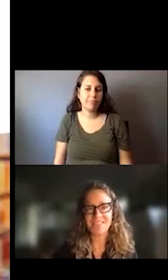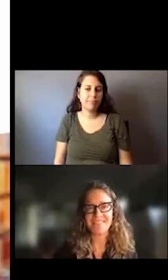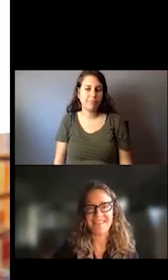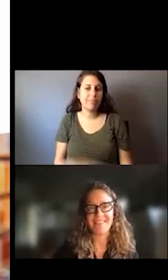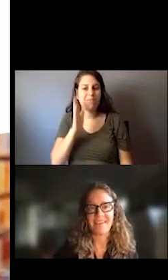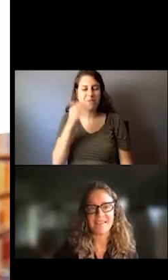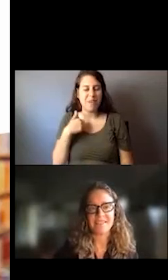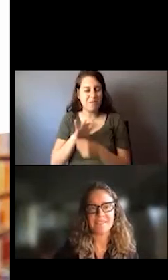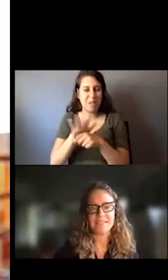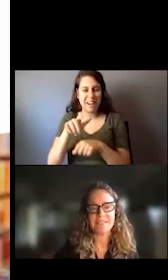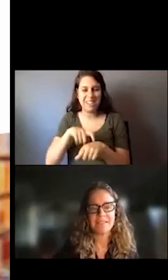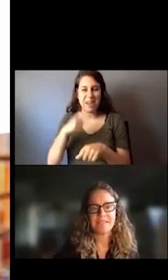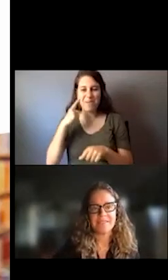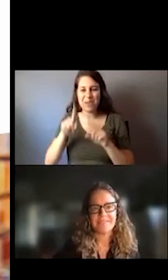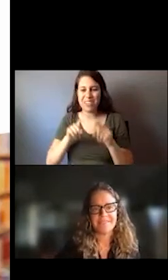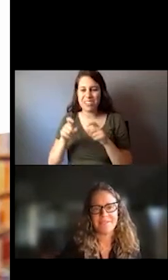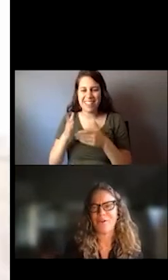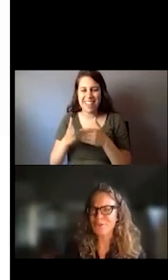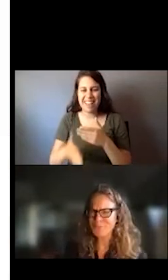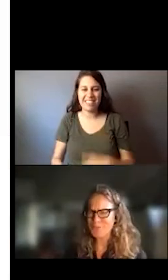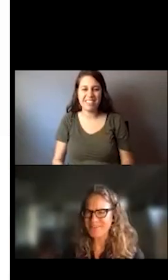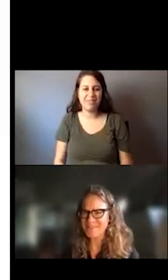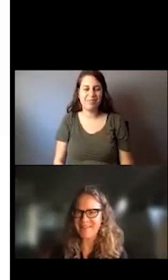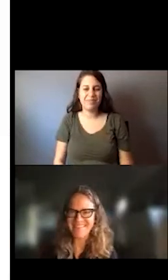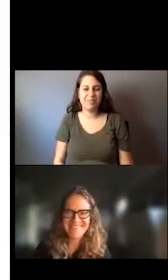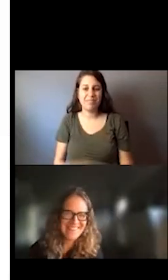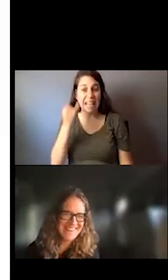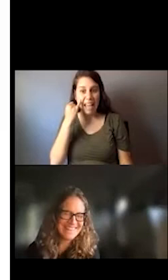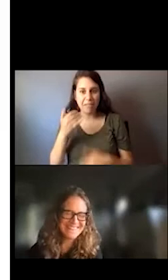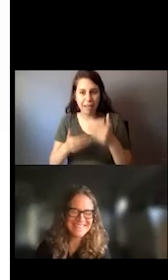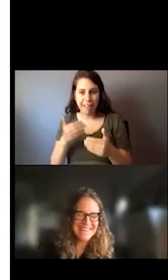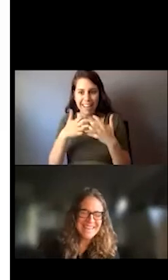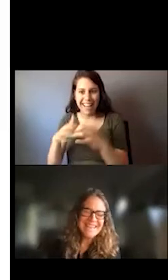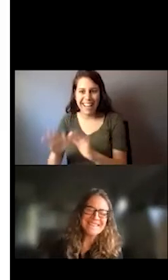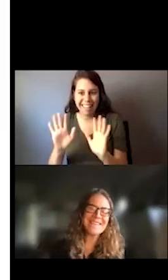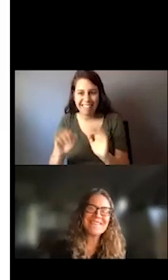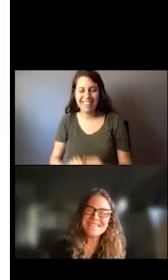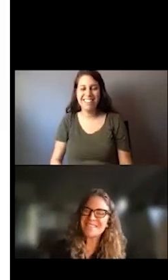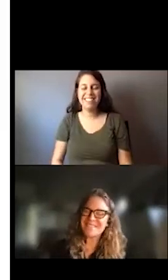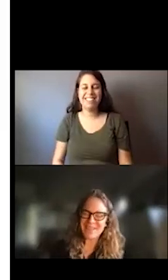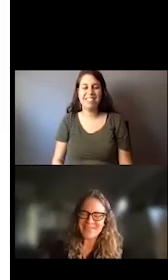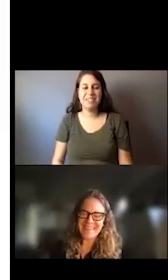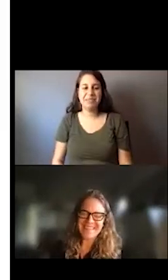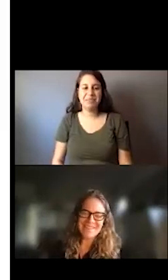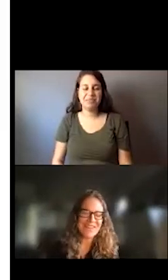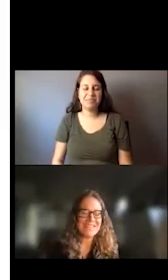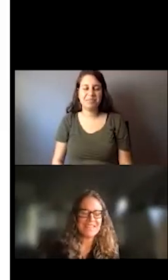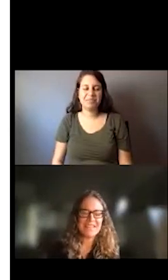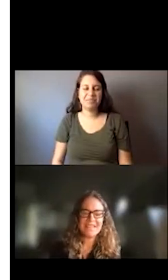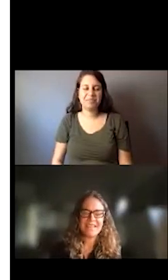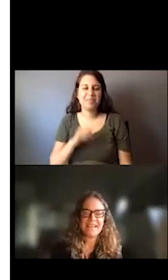time for questions at the end, if all goes according to plan, I guess. So let me just start